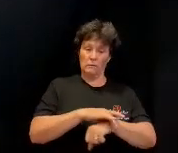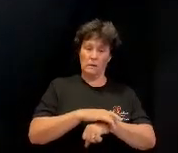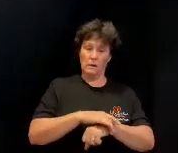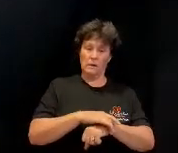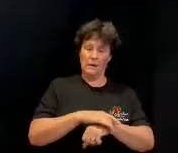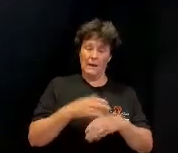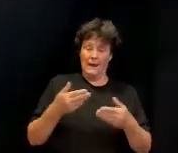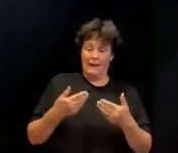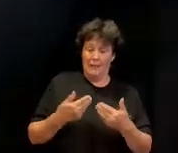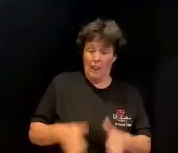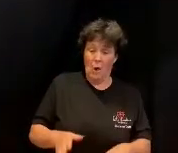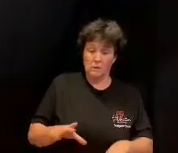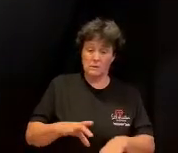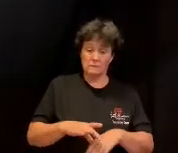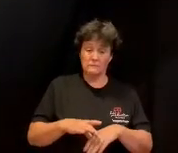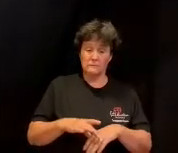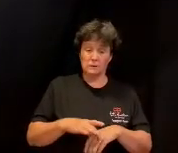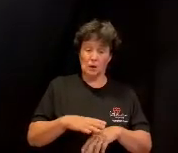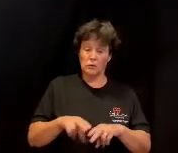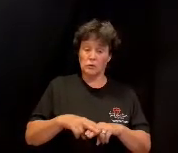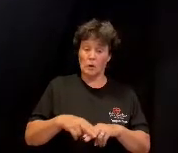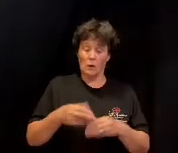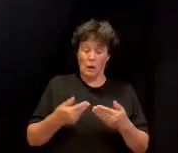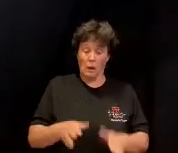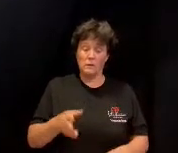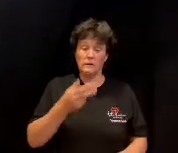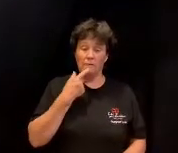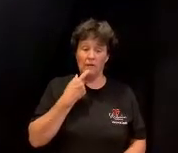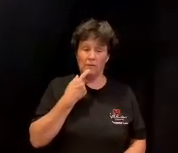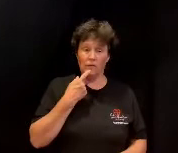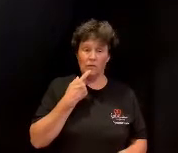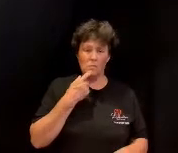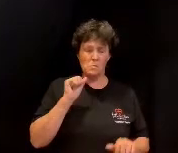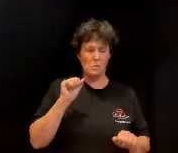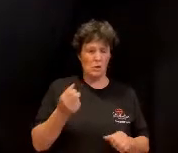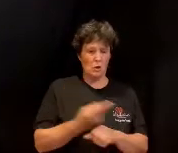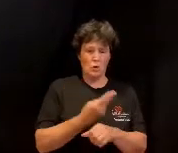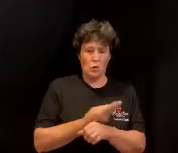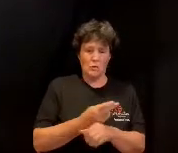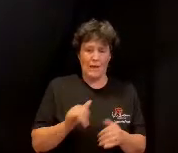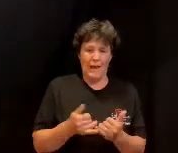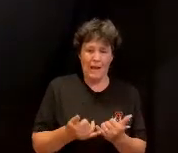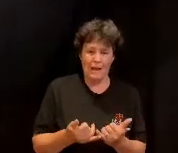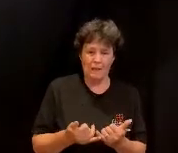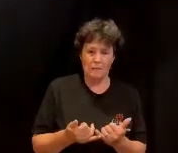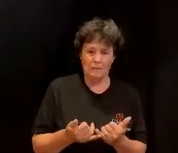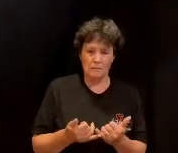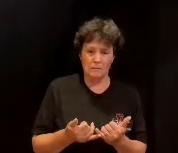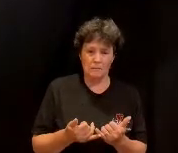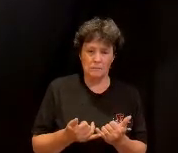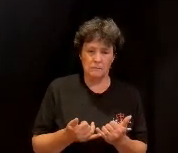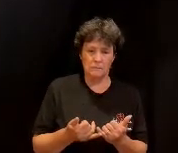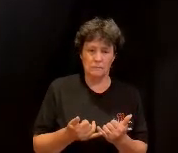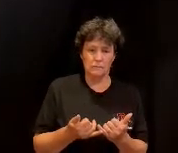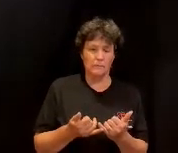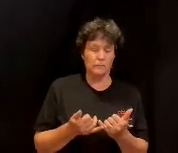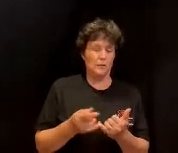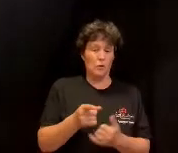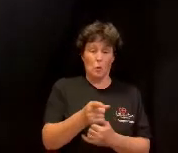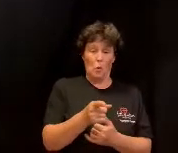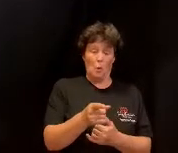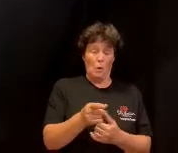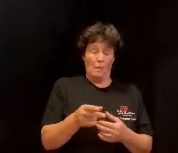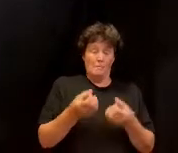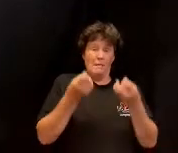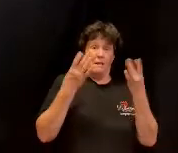its flavor, how shall it be seasoned, right? It is then good for nothing but to be thrown out and be trampled underfoot by men. You are the light of